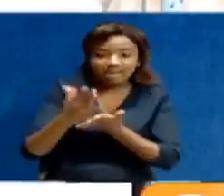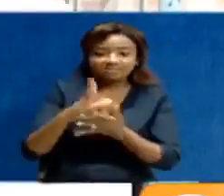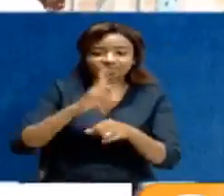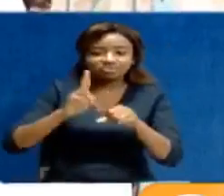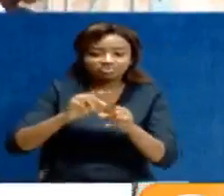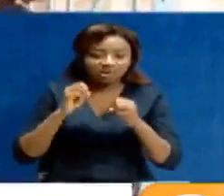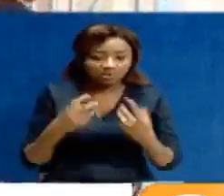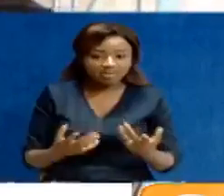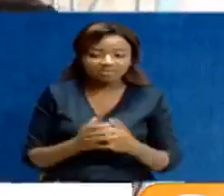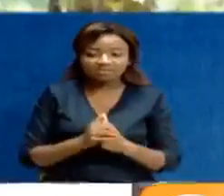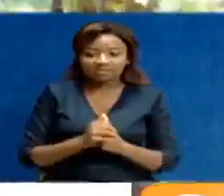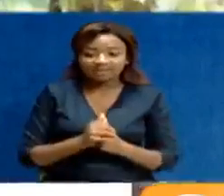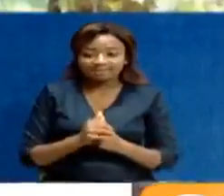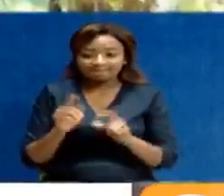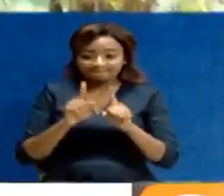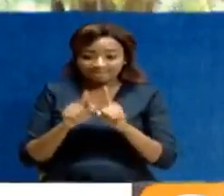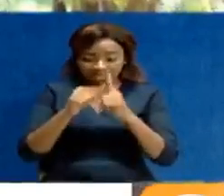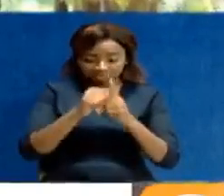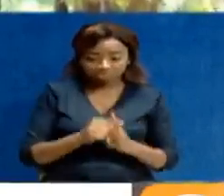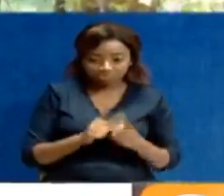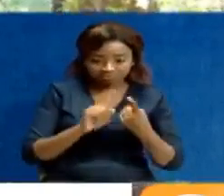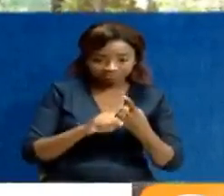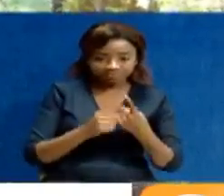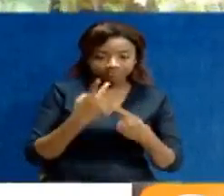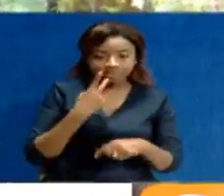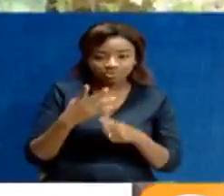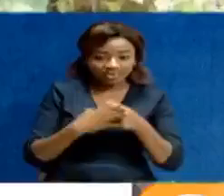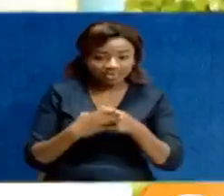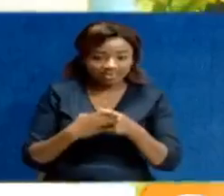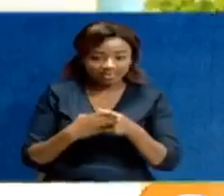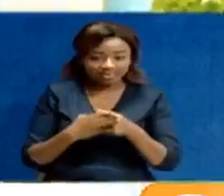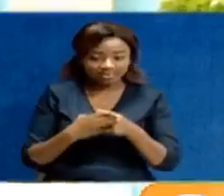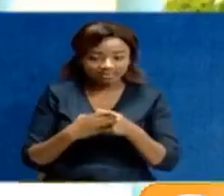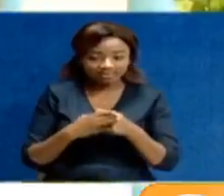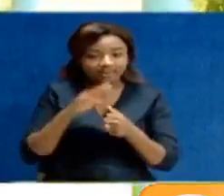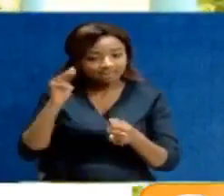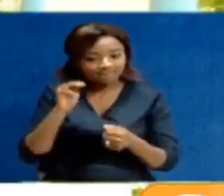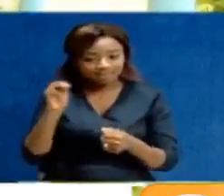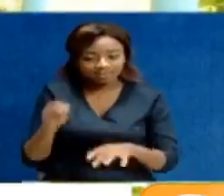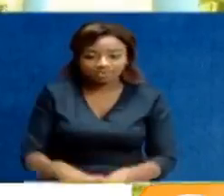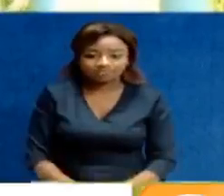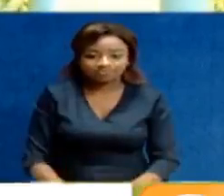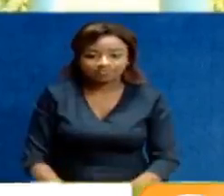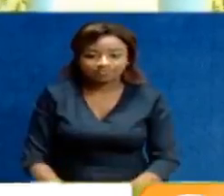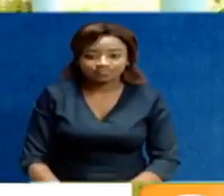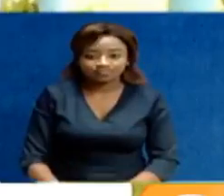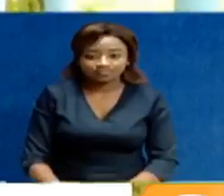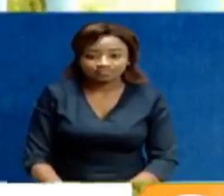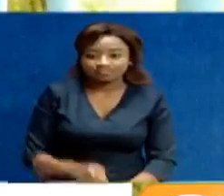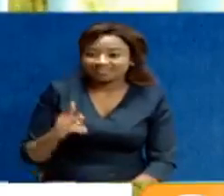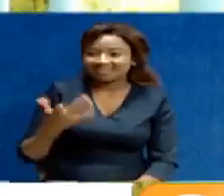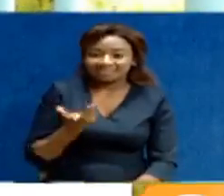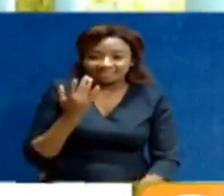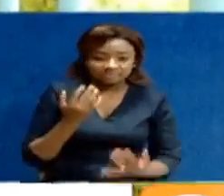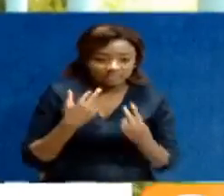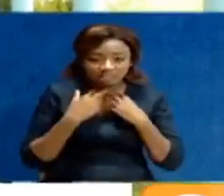monies allocated to them, including 103 million shillings from the county's own kitty. Ojaamong was at pains to explain